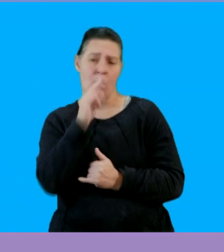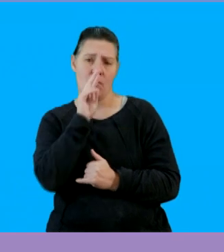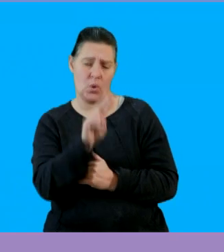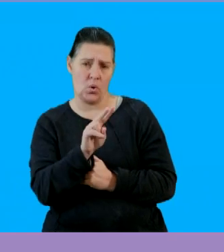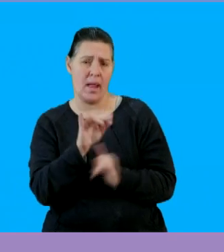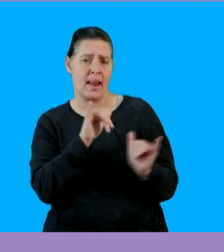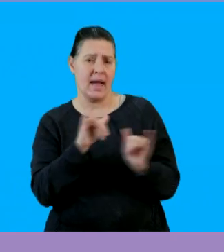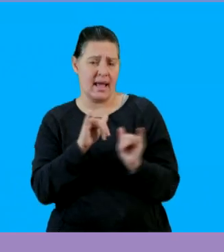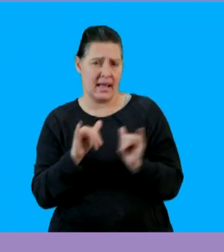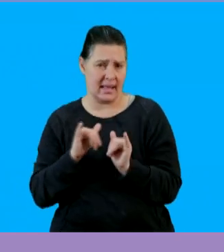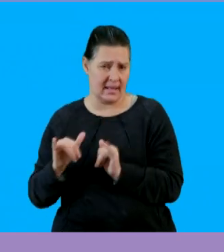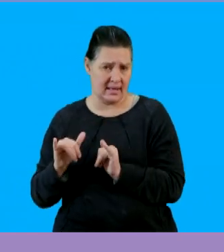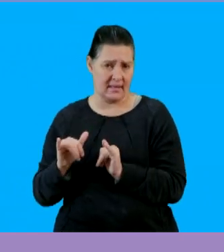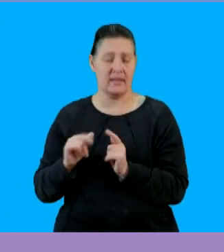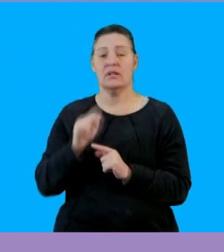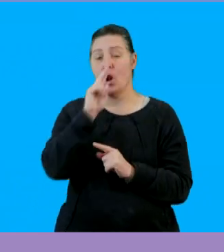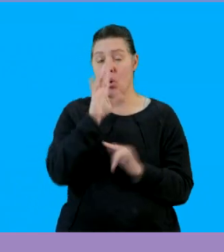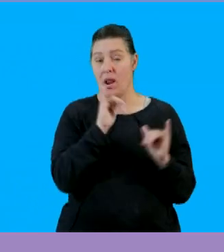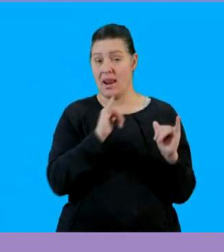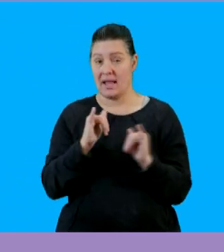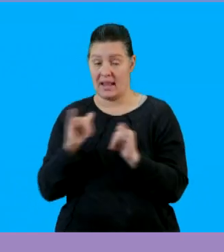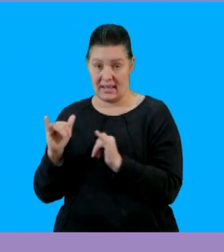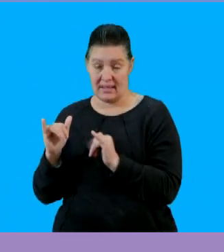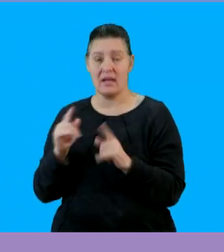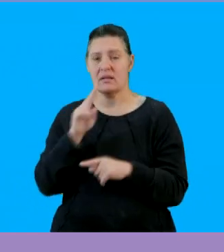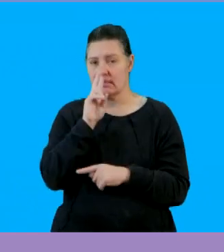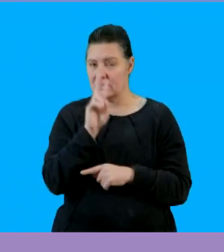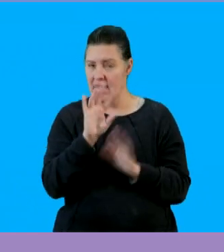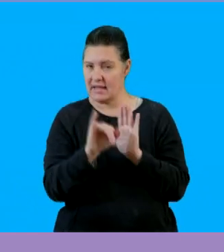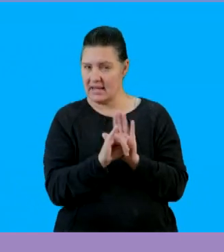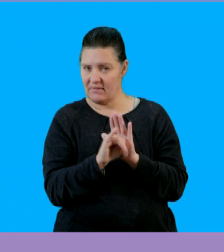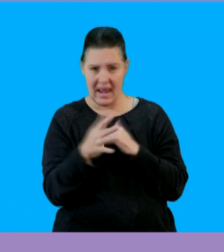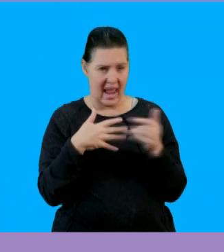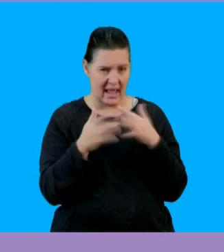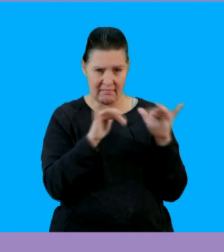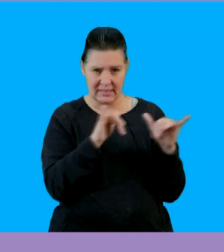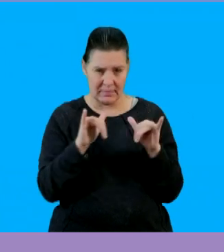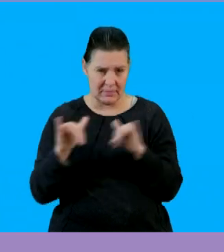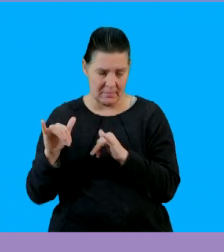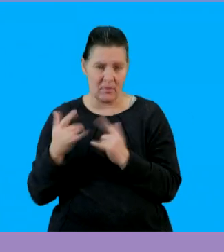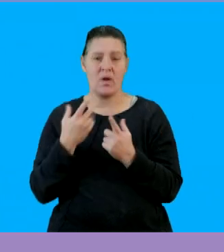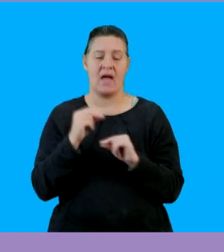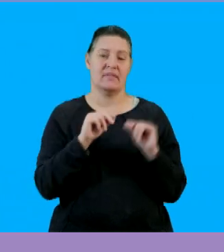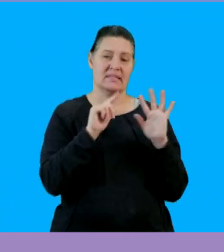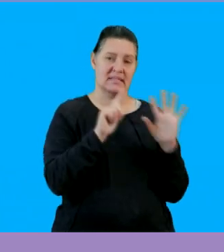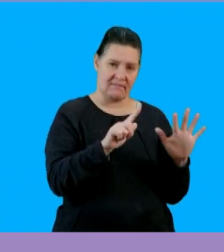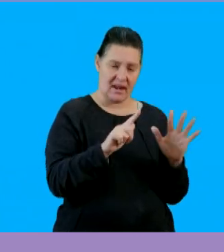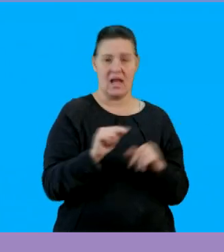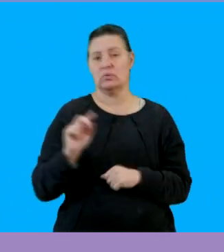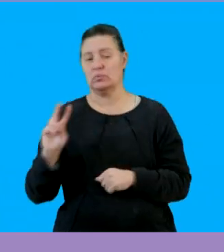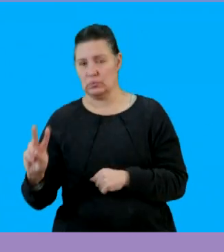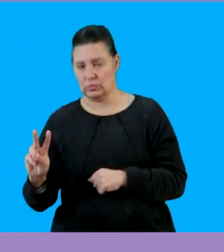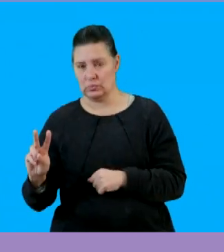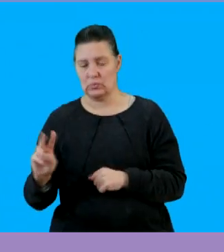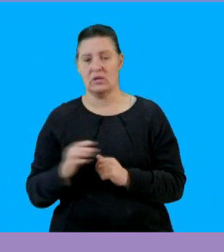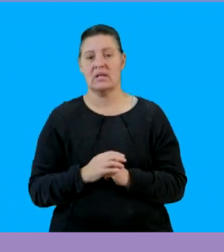now we're going to look for the like terms. So when we look for the like terms there, can you identify any like terms? We have the